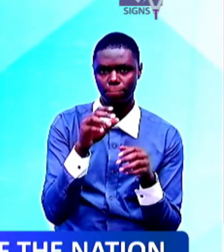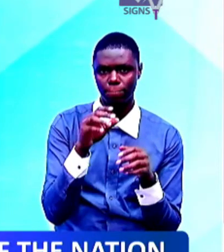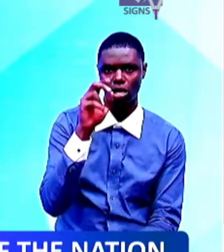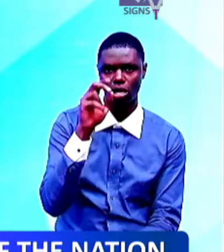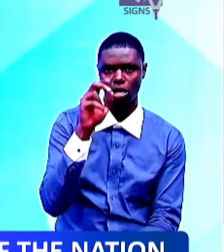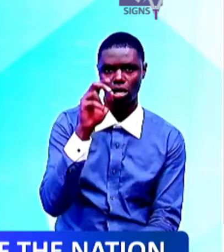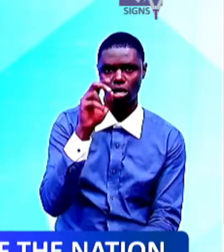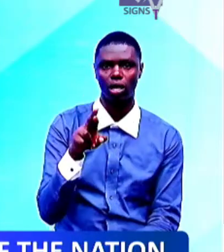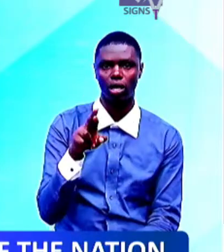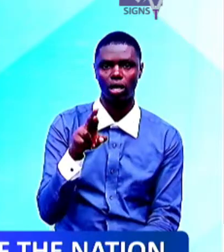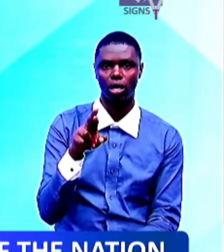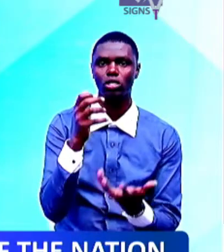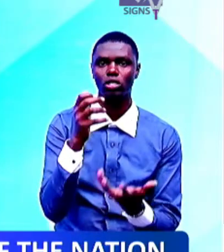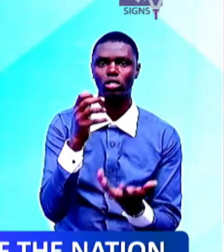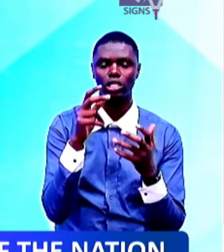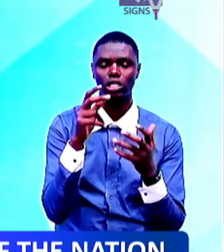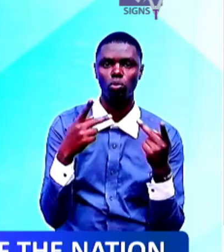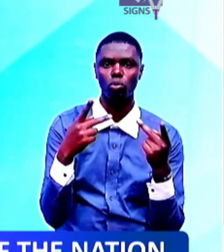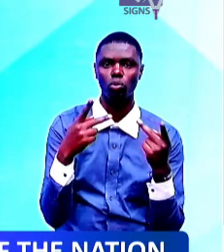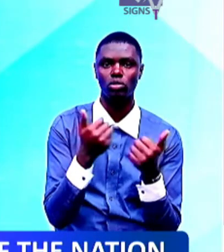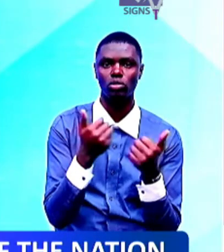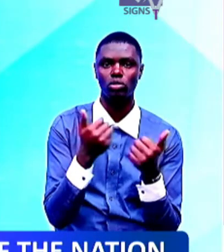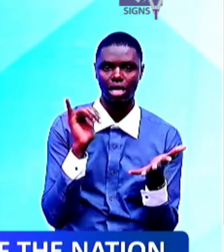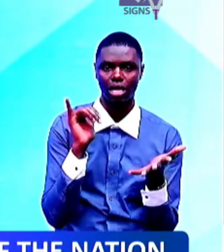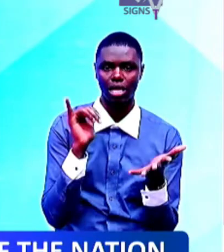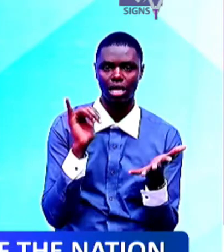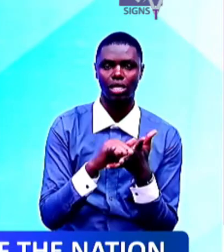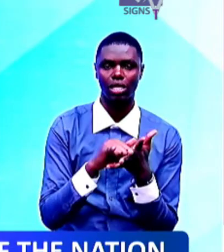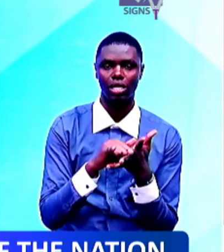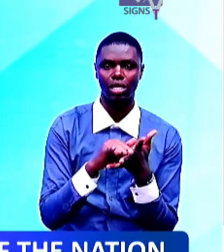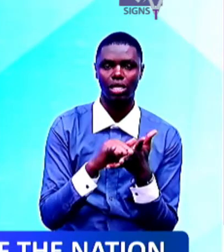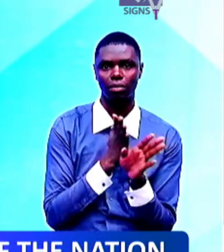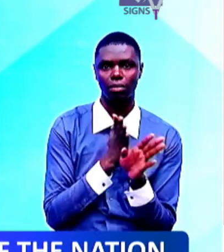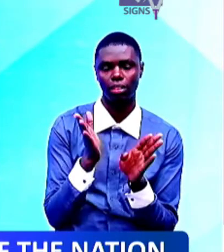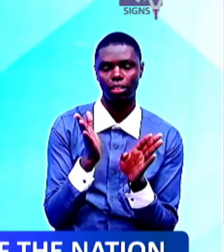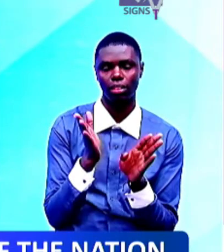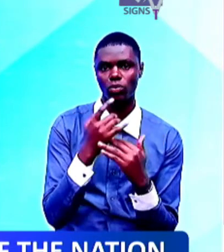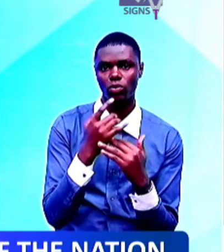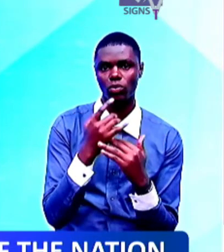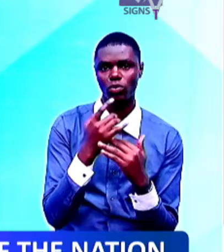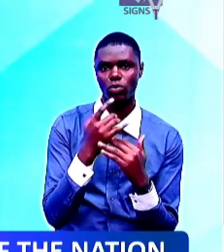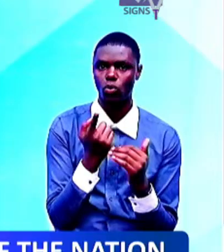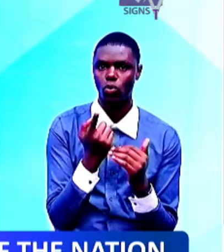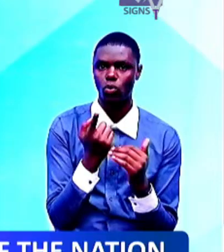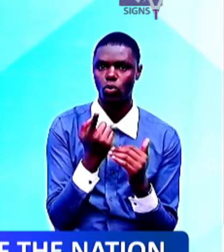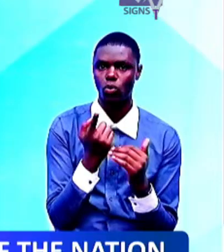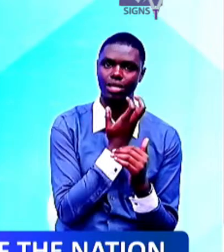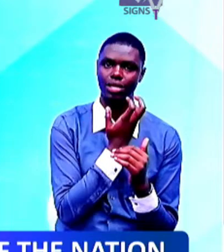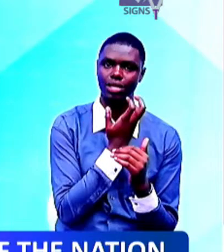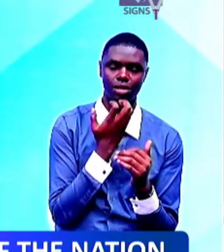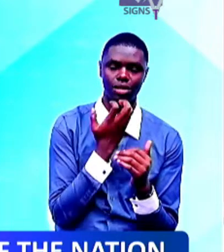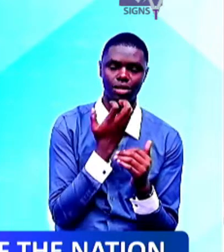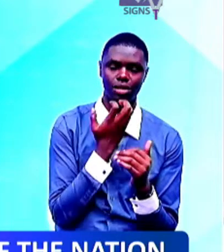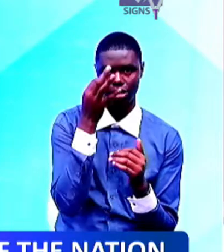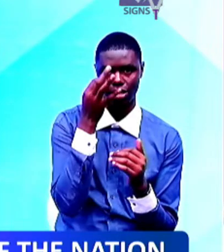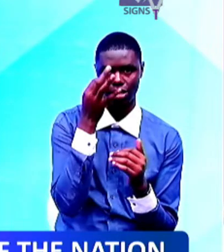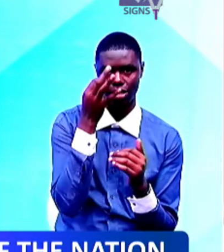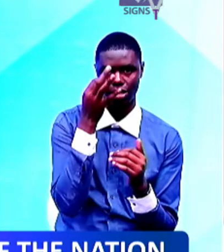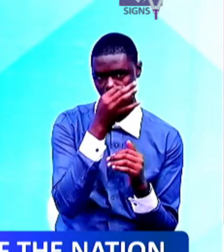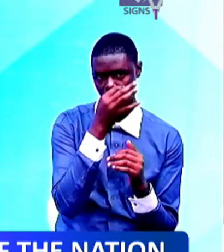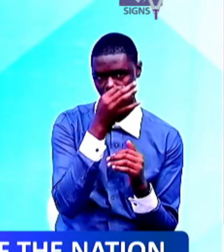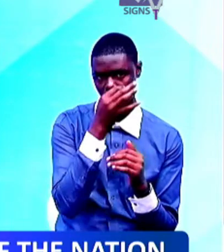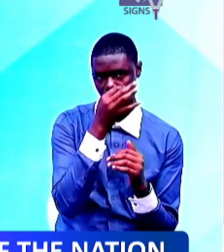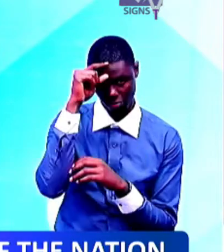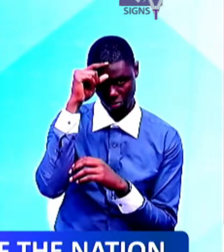produce anything to make money. And that was the biggest parallel between Kibaki, Moi, Kenyatta, and the Kibaki government. Because